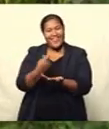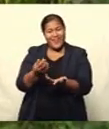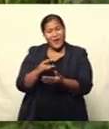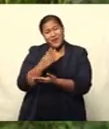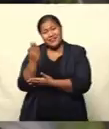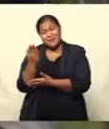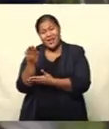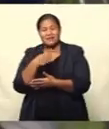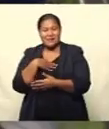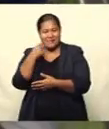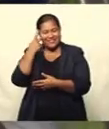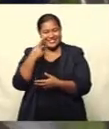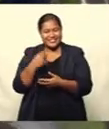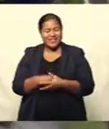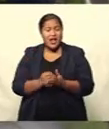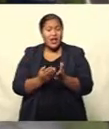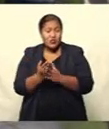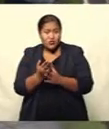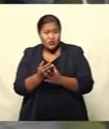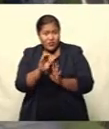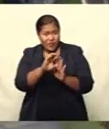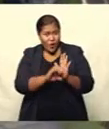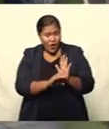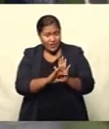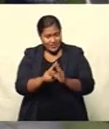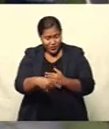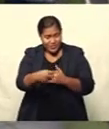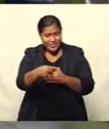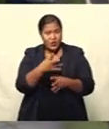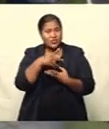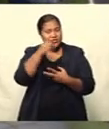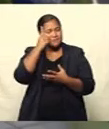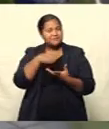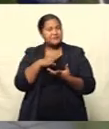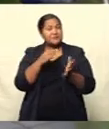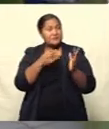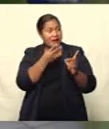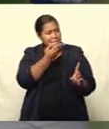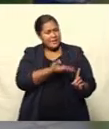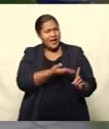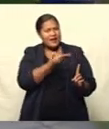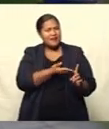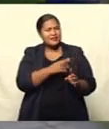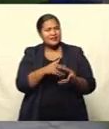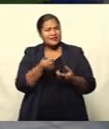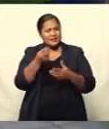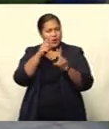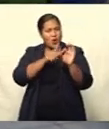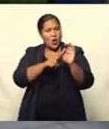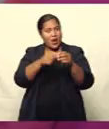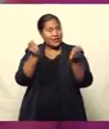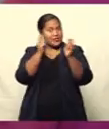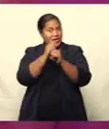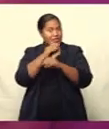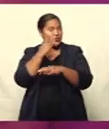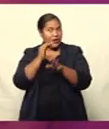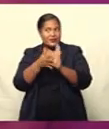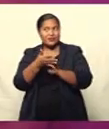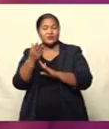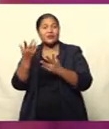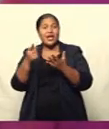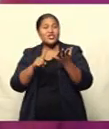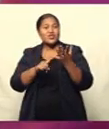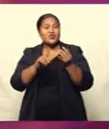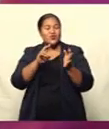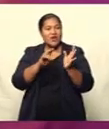on my parents. Through the course of pursuing his education, Michael's goal changed after spending a semester in the United States under